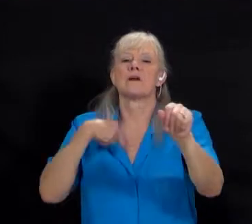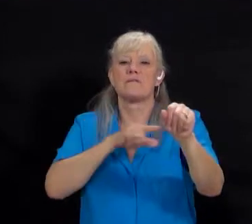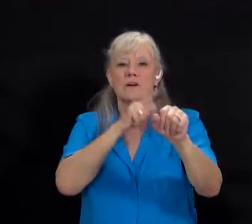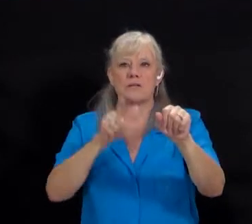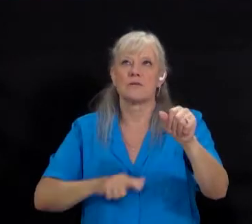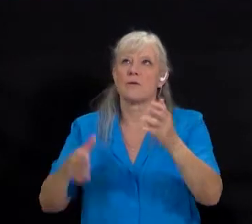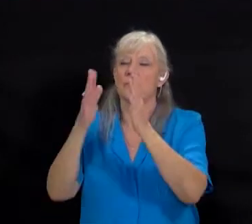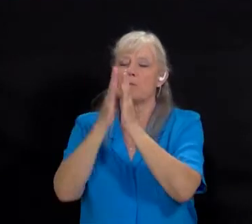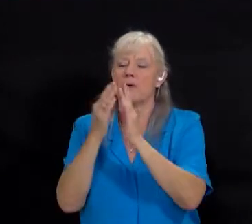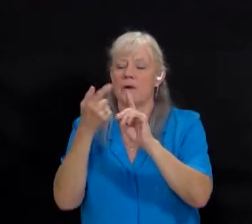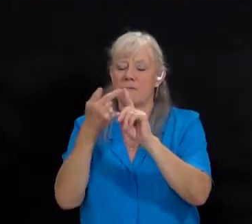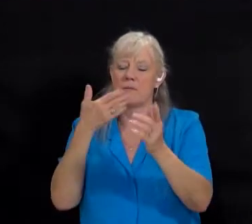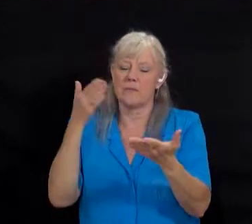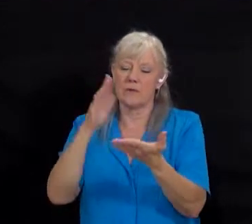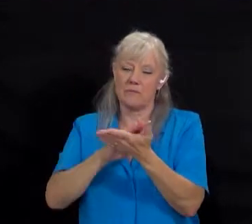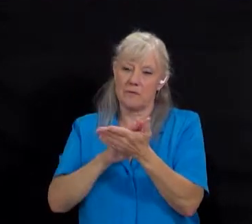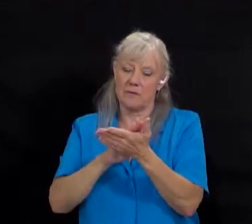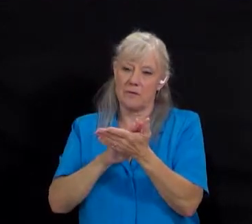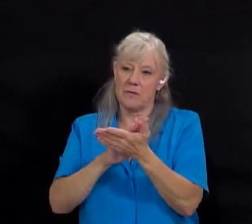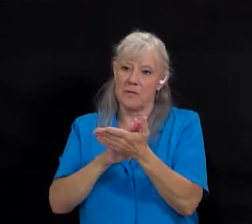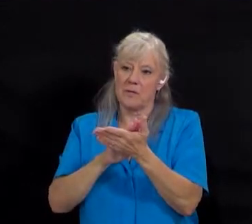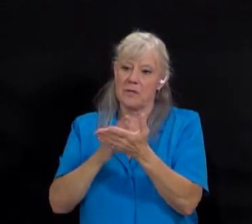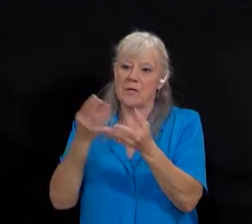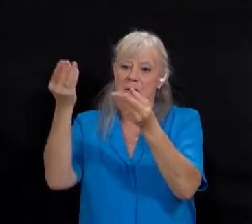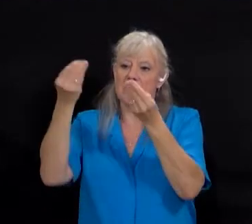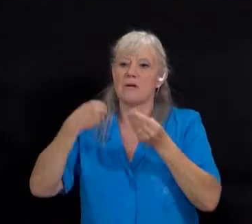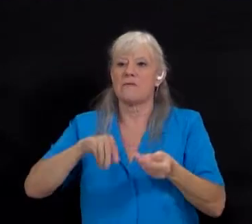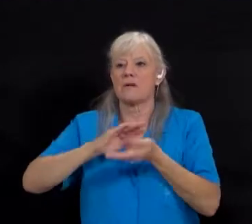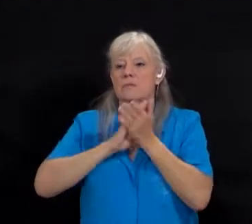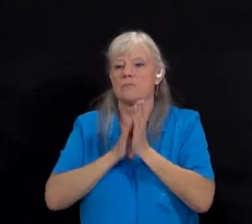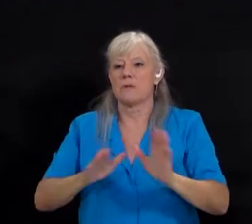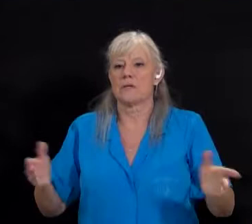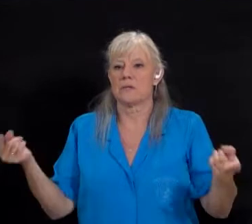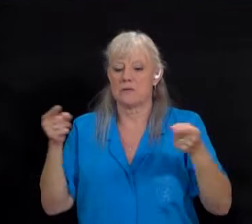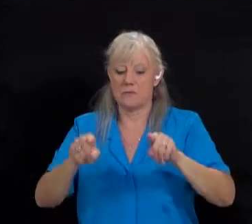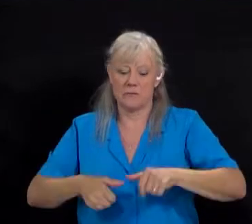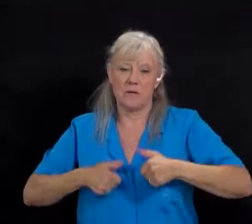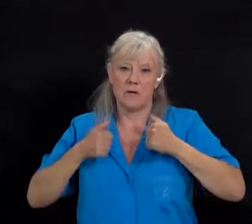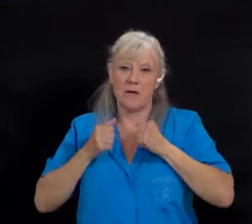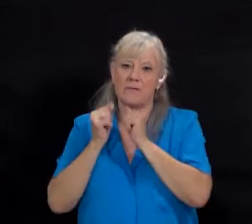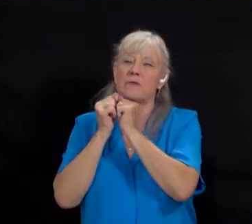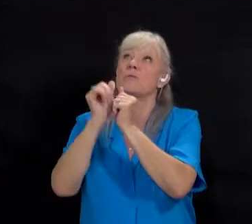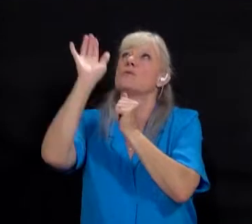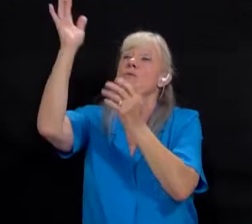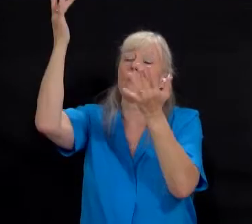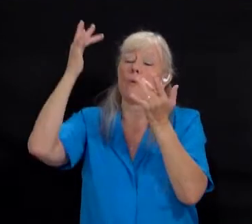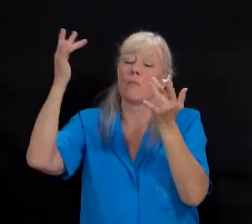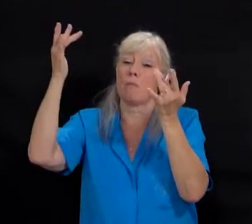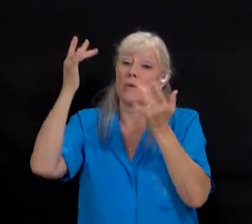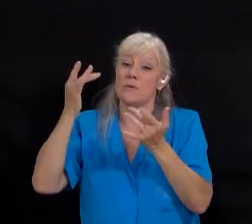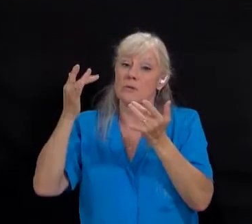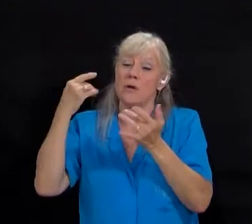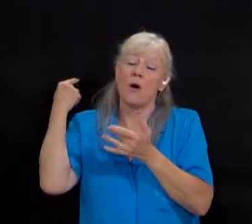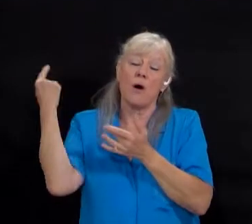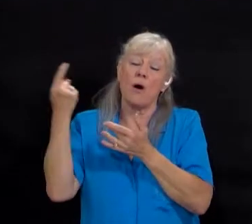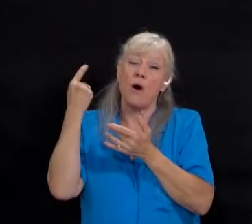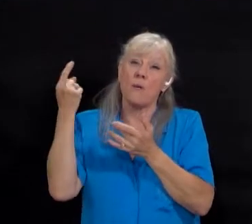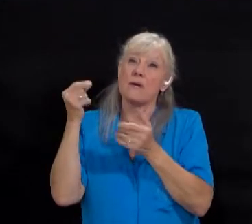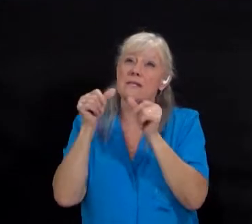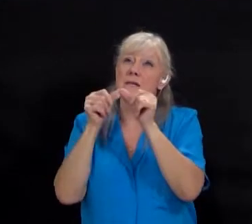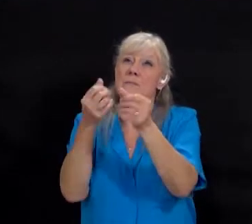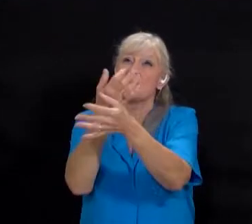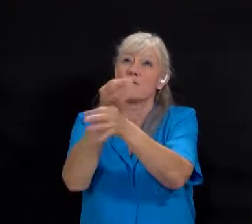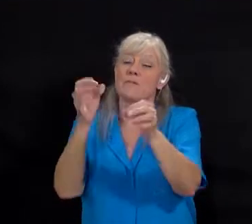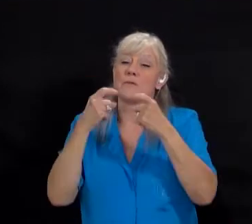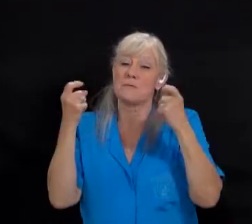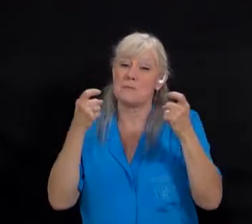from every evil. Graciously grant peace in our days, that by the help of your mercy, we may be always free from